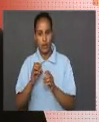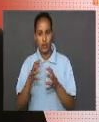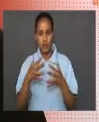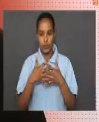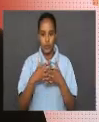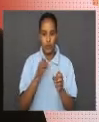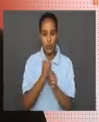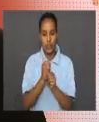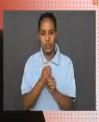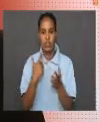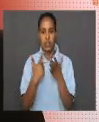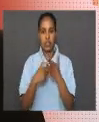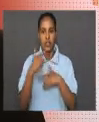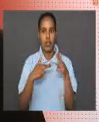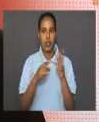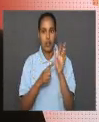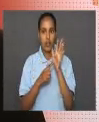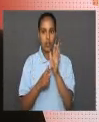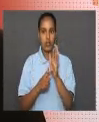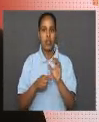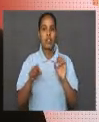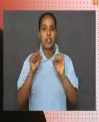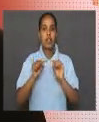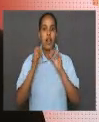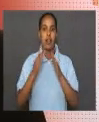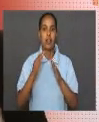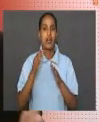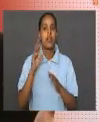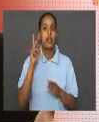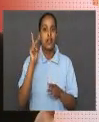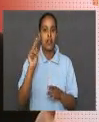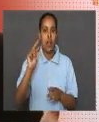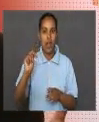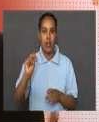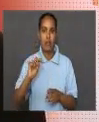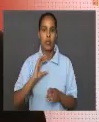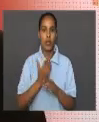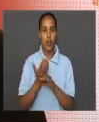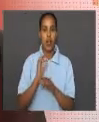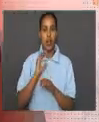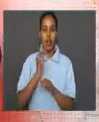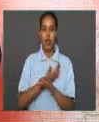this reaction by watching a scientist produce nylon before our eyes.